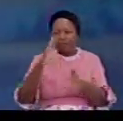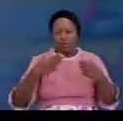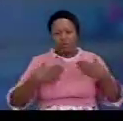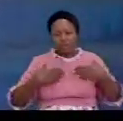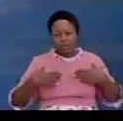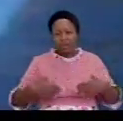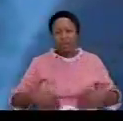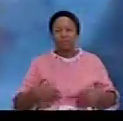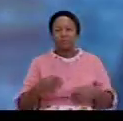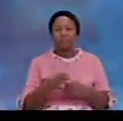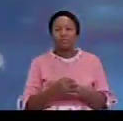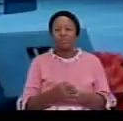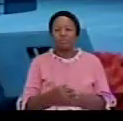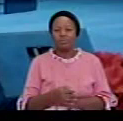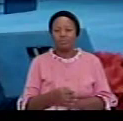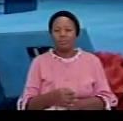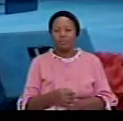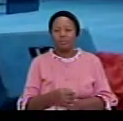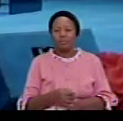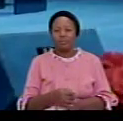tabernacles.